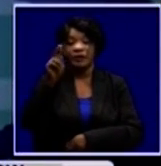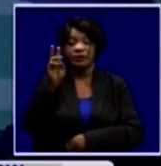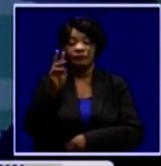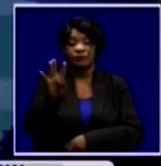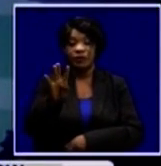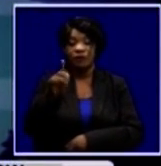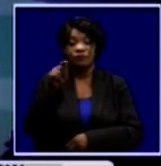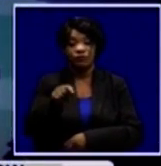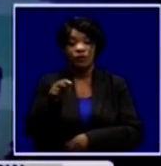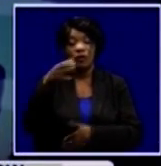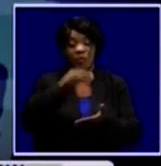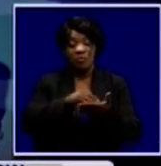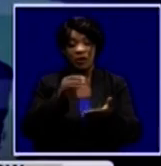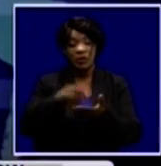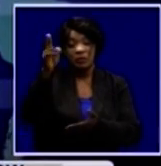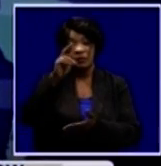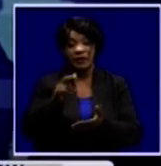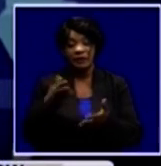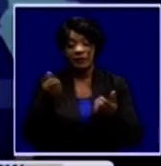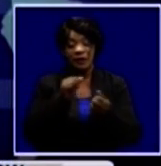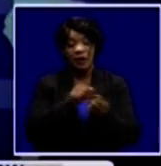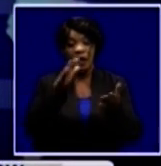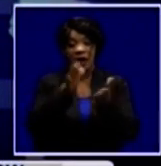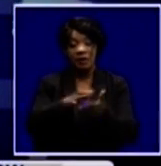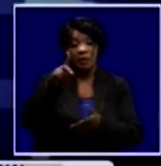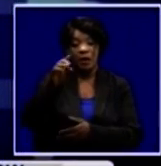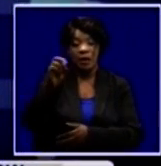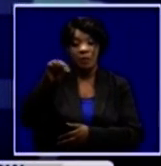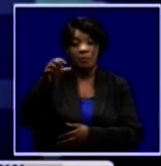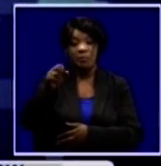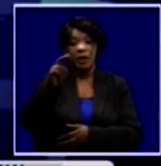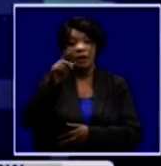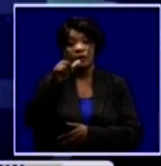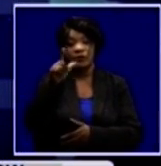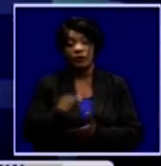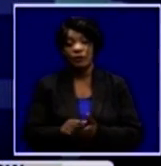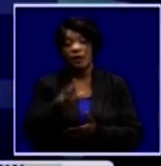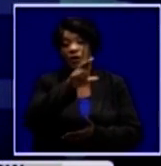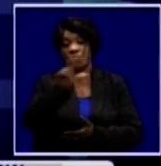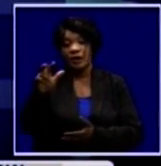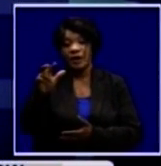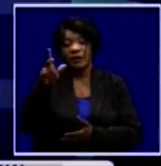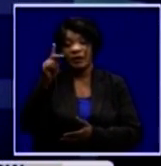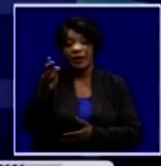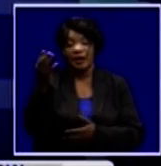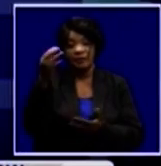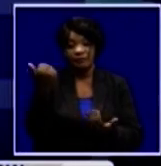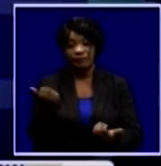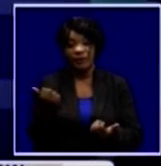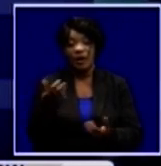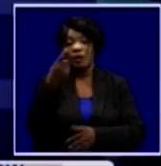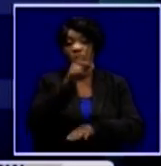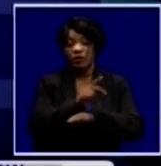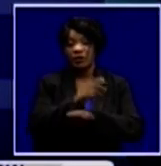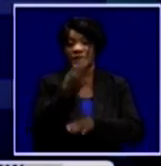134.2 million United States dollar Kawe Pensulo 330 kV transmission line is one of